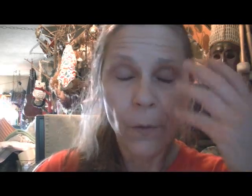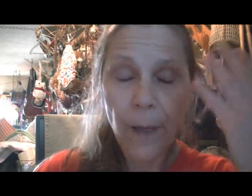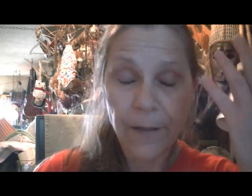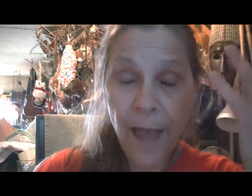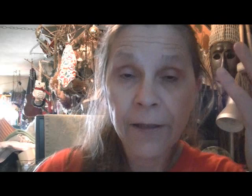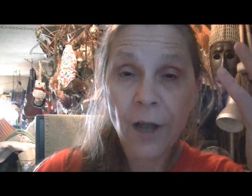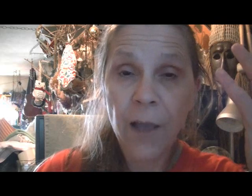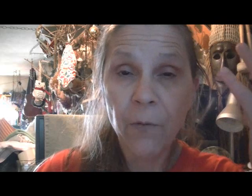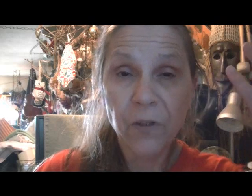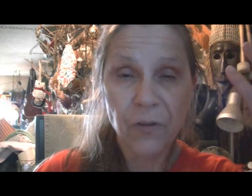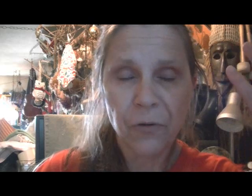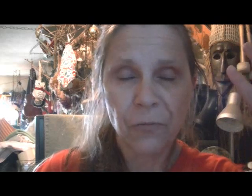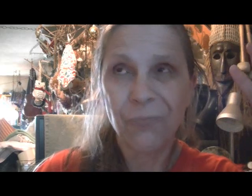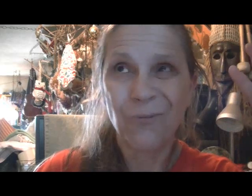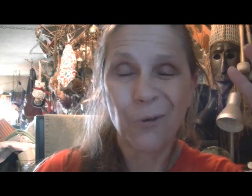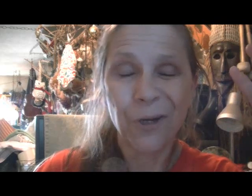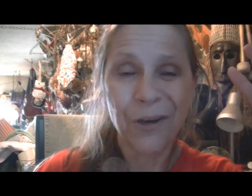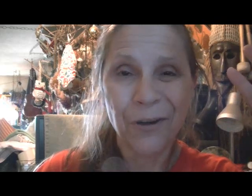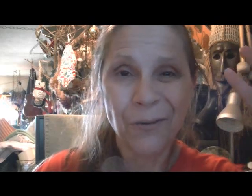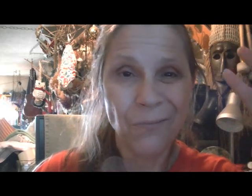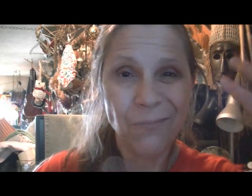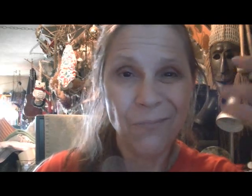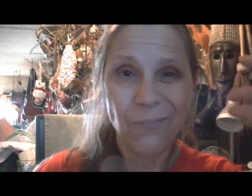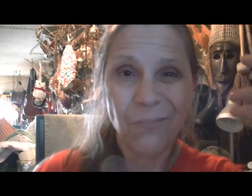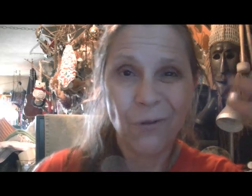you know, at that time it was